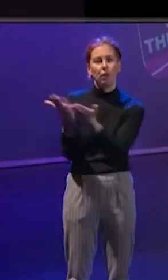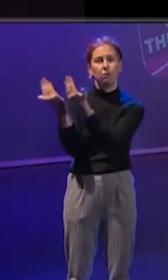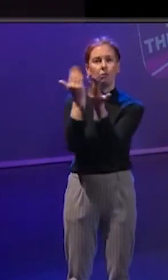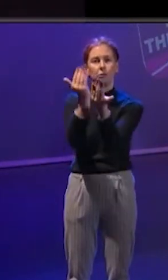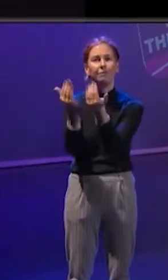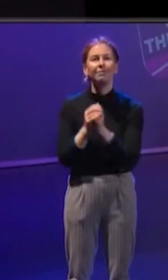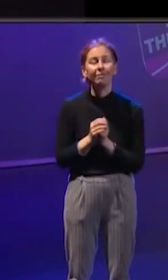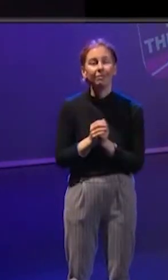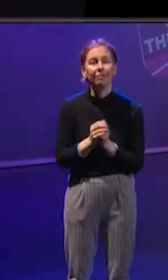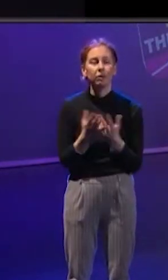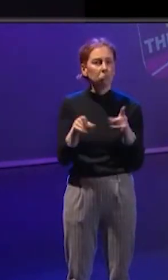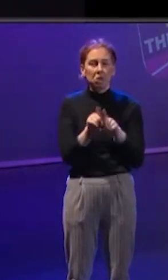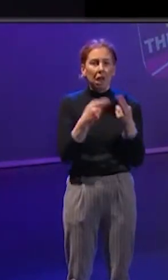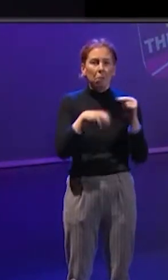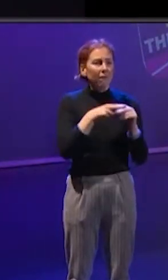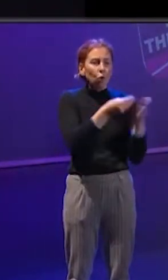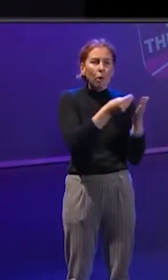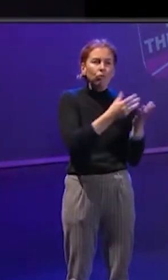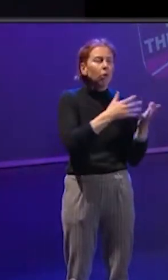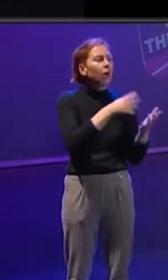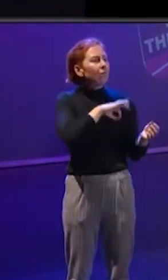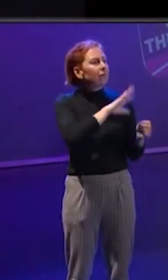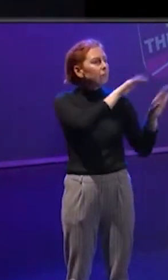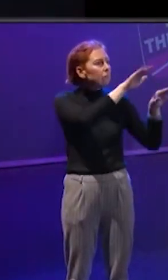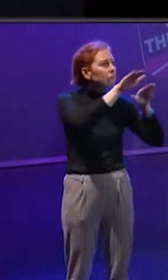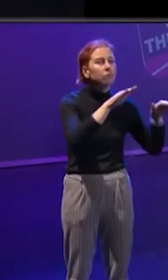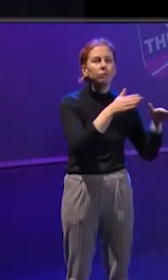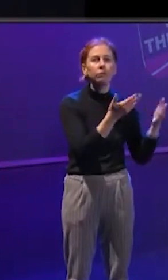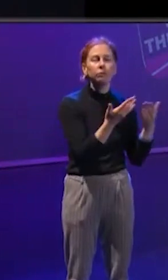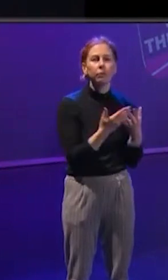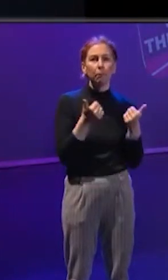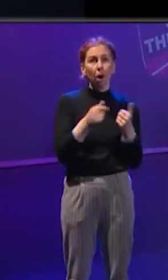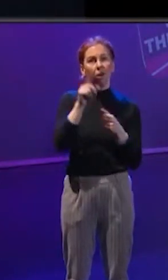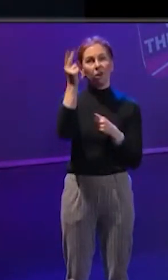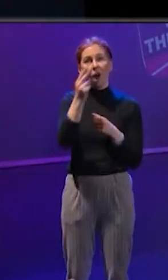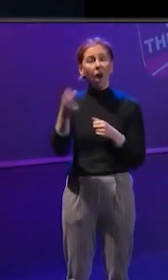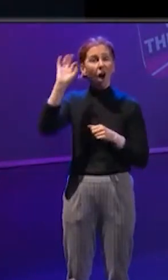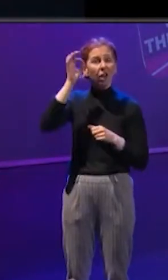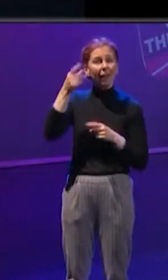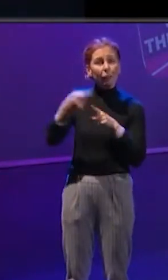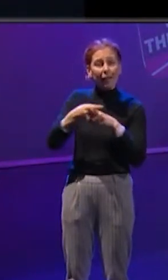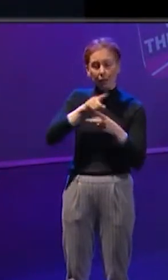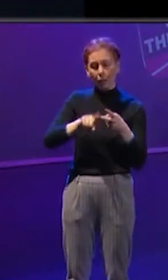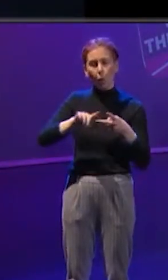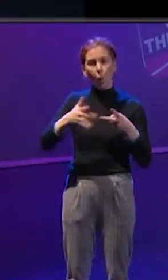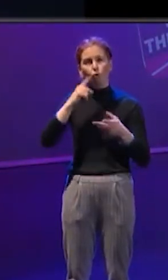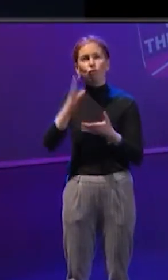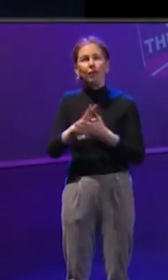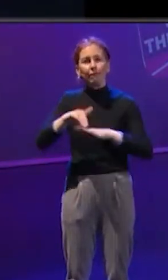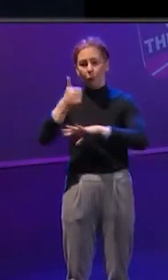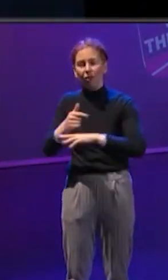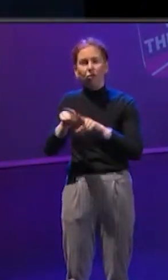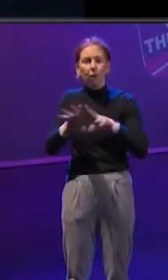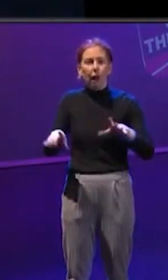avenues in that, you know, you go to your investors and you do a similar thing. But particularly with people like Arts Council England or trusts and foundations such as